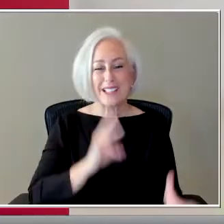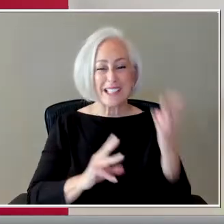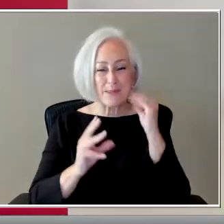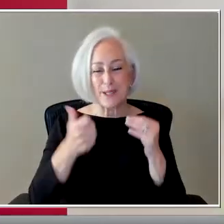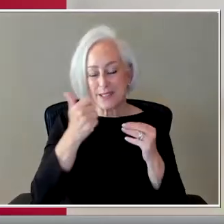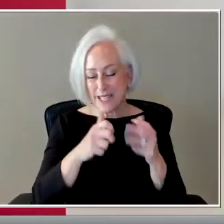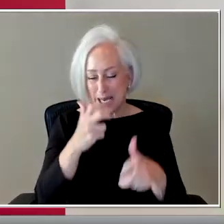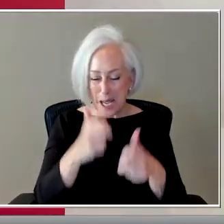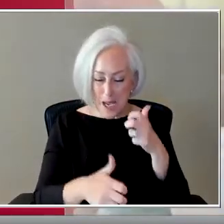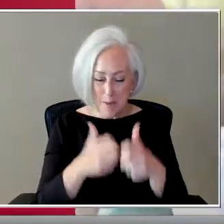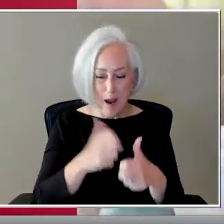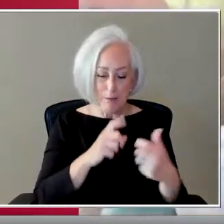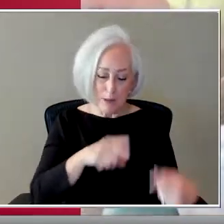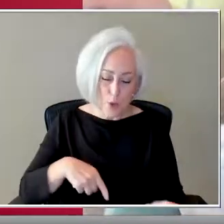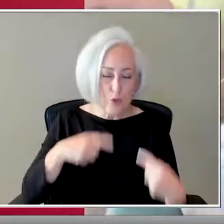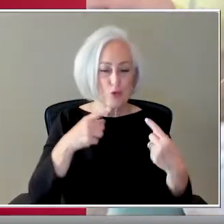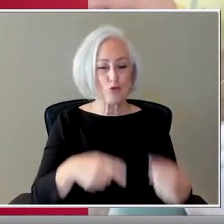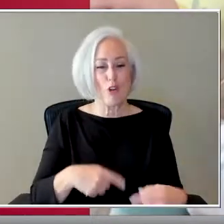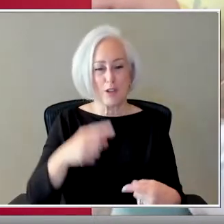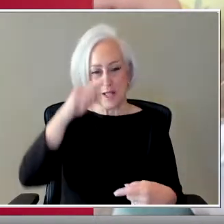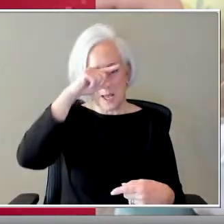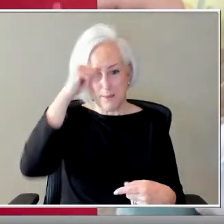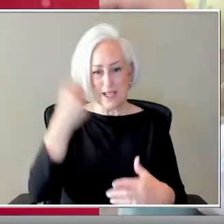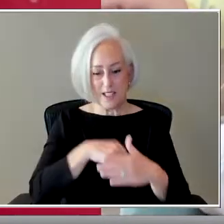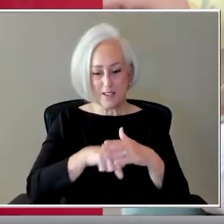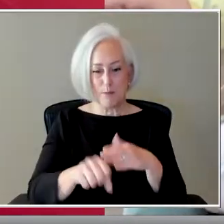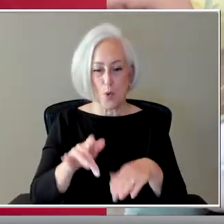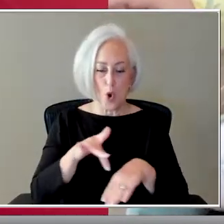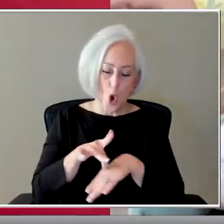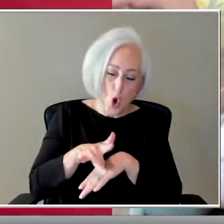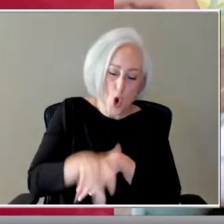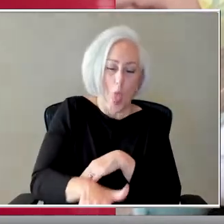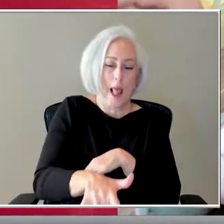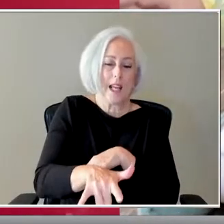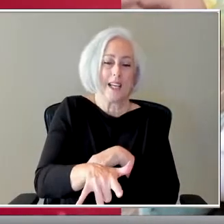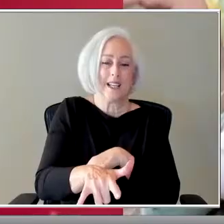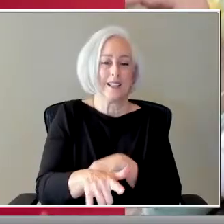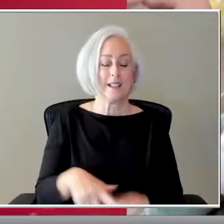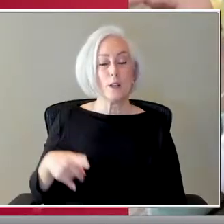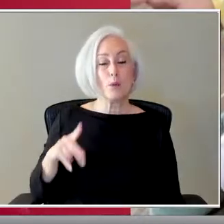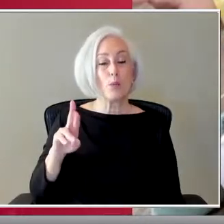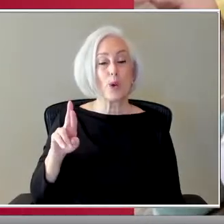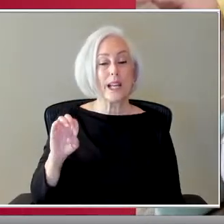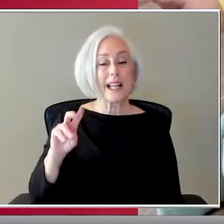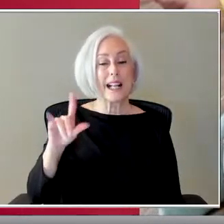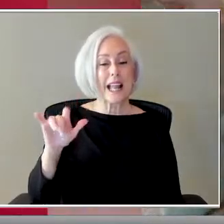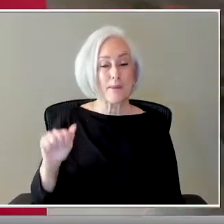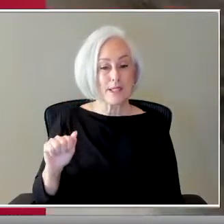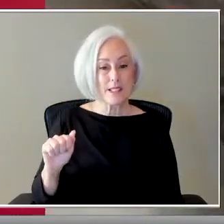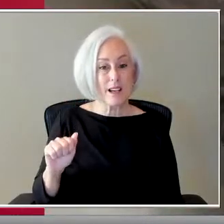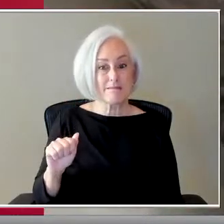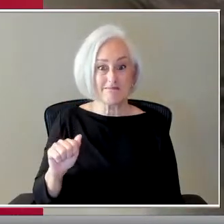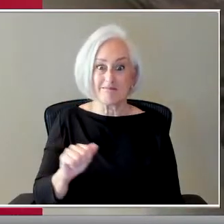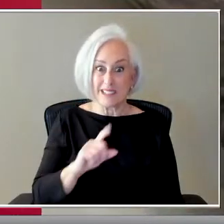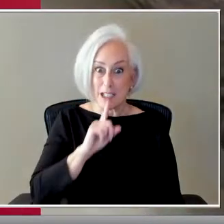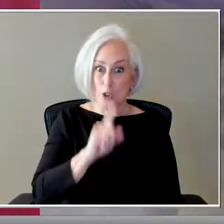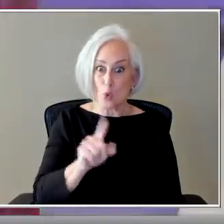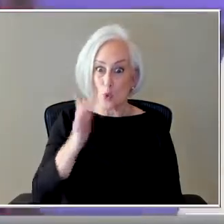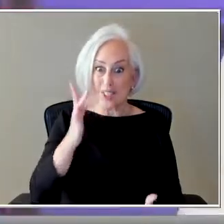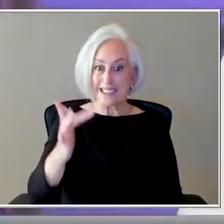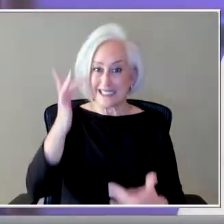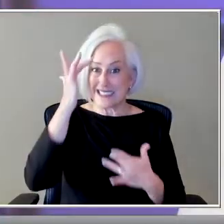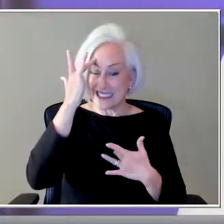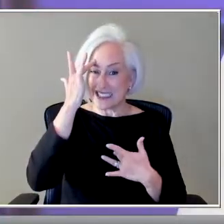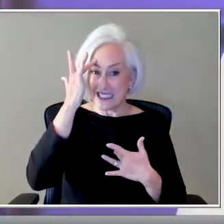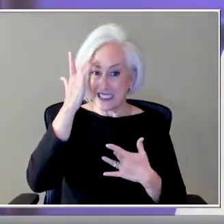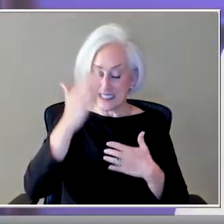or difficulties because of being born prematurely. Preeclampsia is a real disease process. It can happen